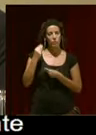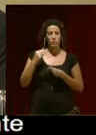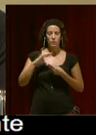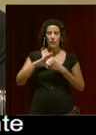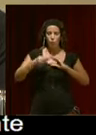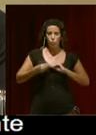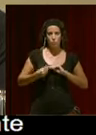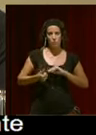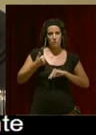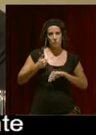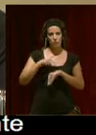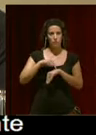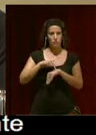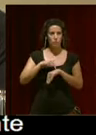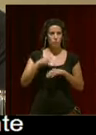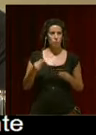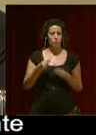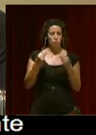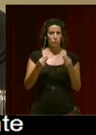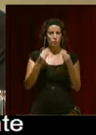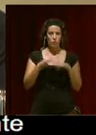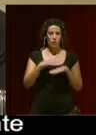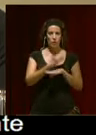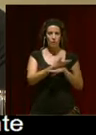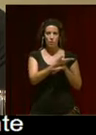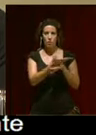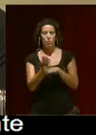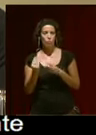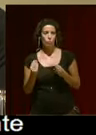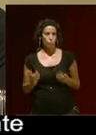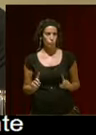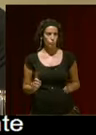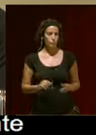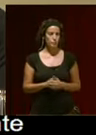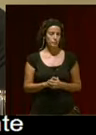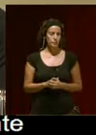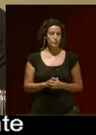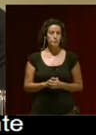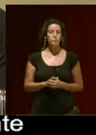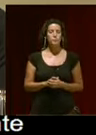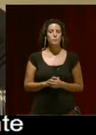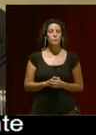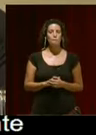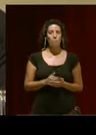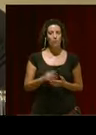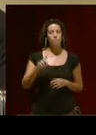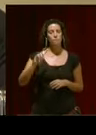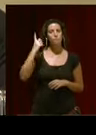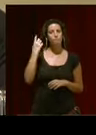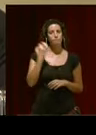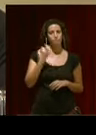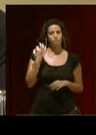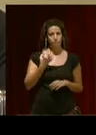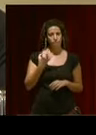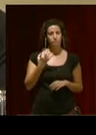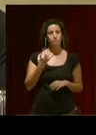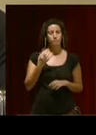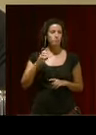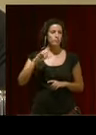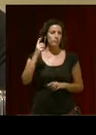And the next speaker will start so that we can stick to the original agenda.